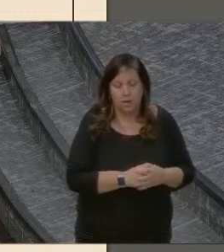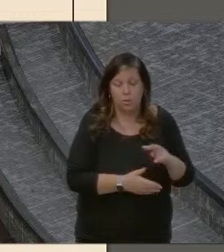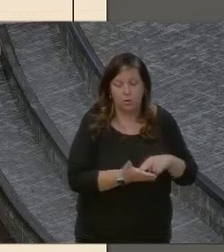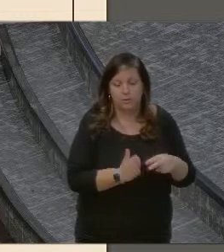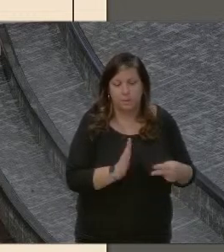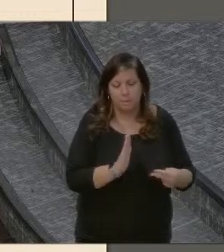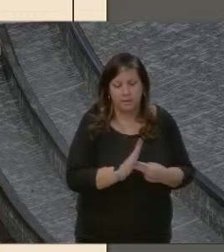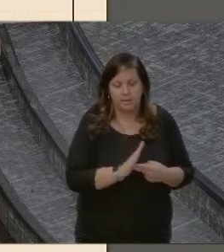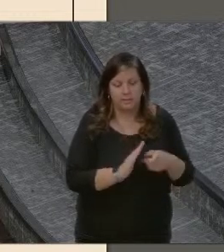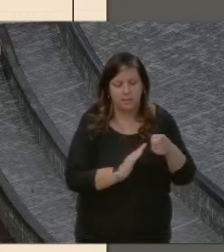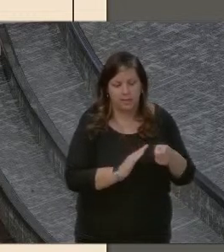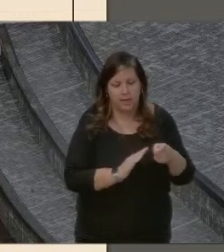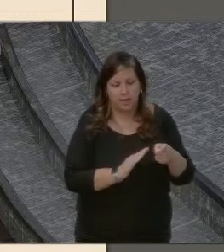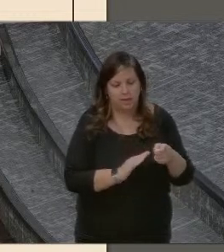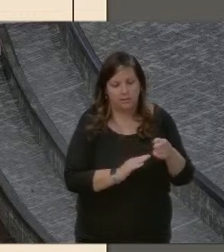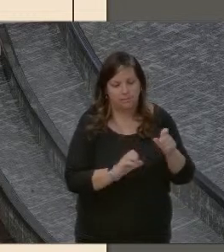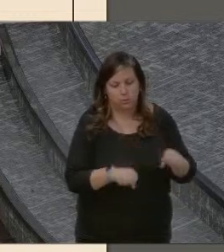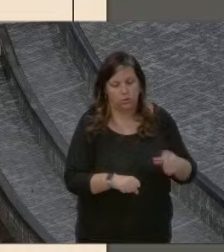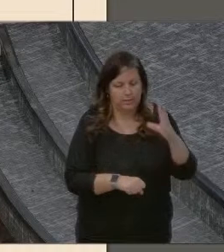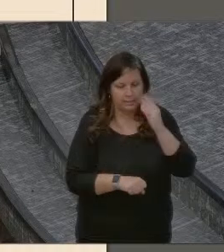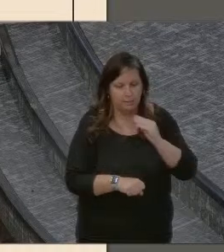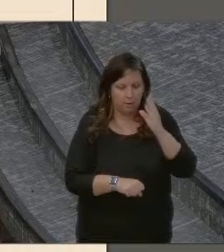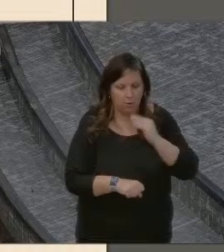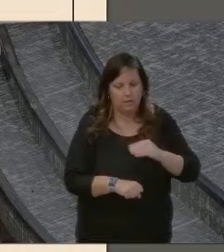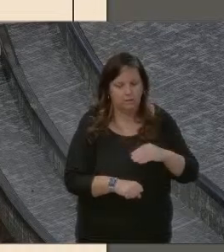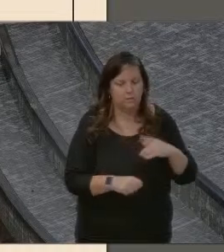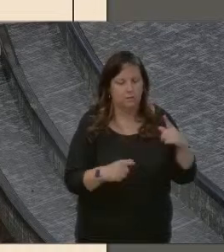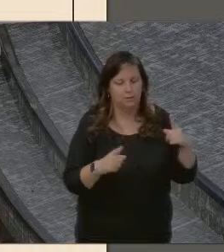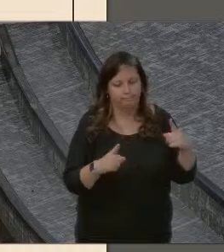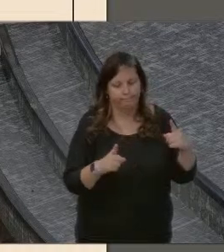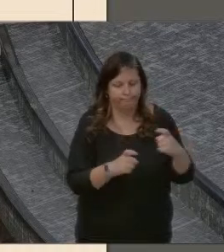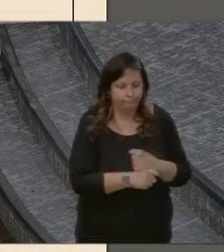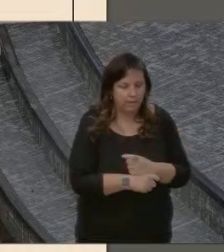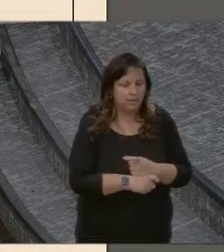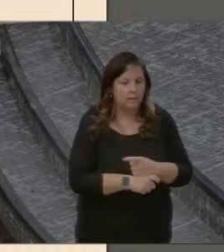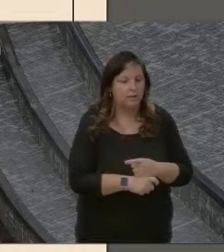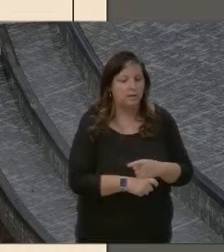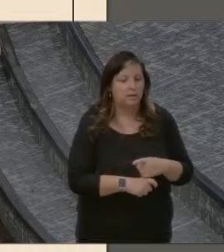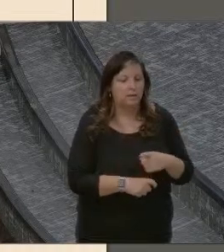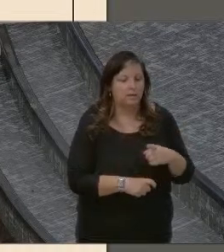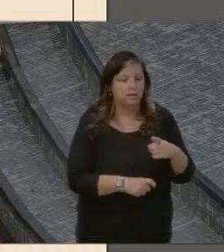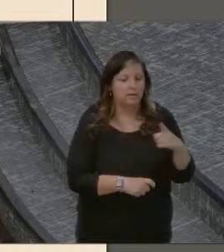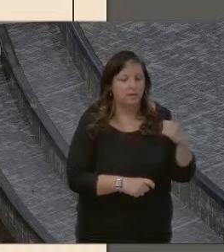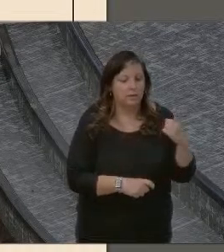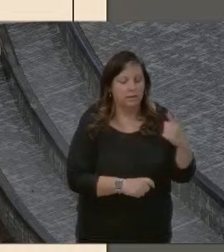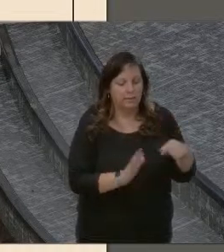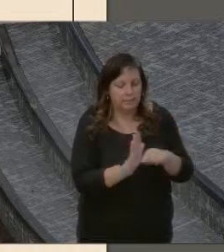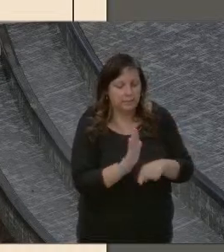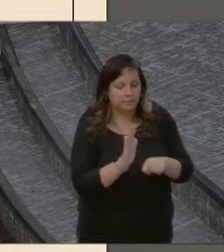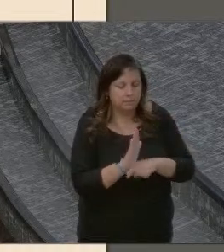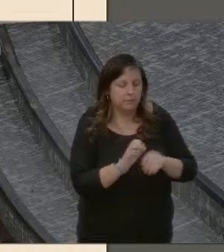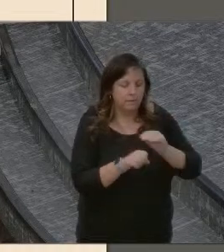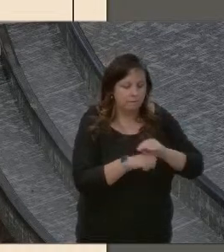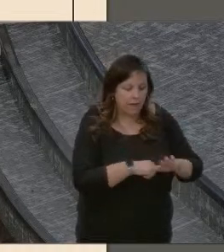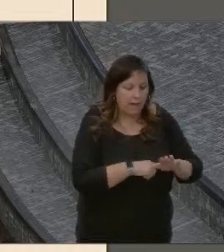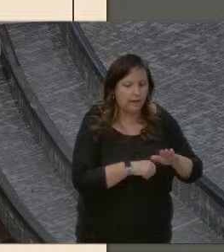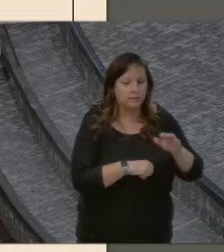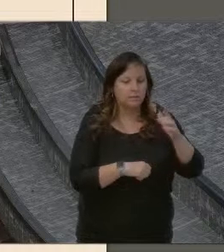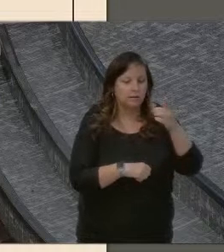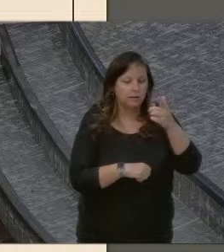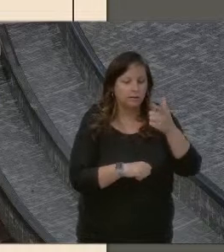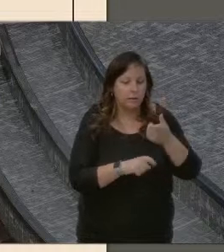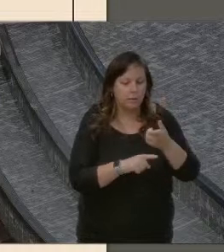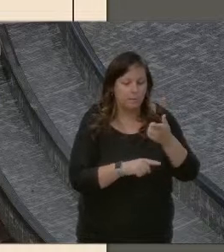compounded disadvantages of exclusionary discipline by receiving multiple disciplinary consequences within the same school